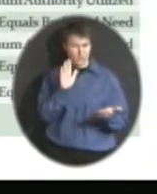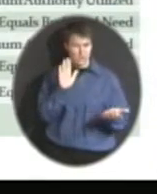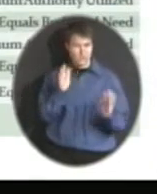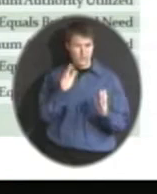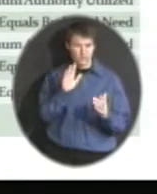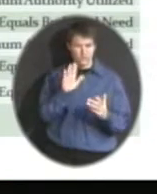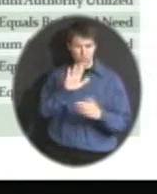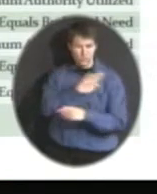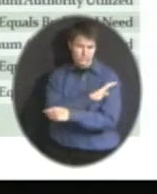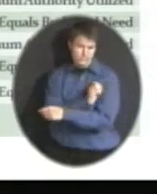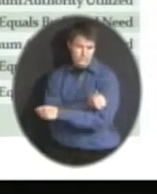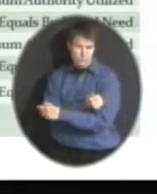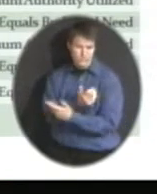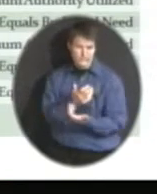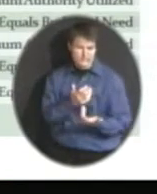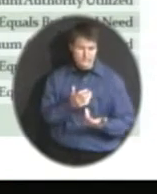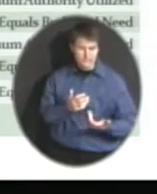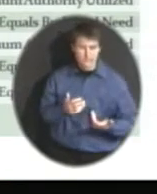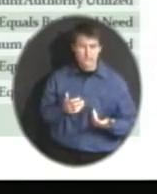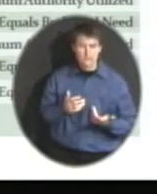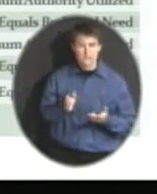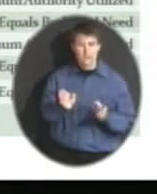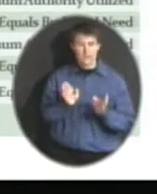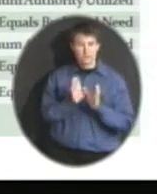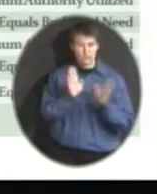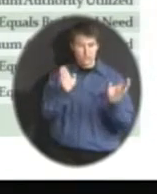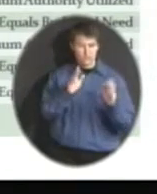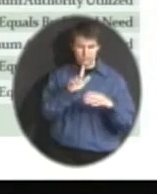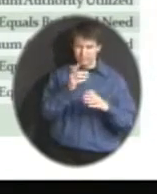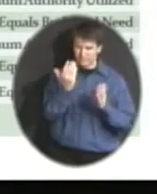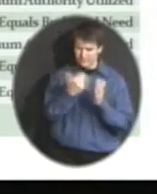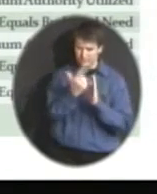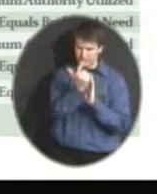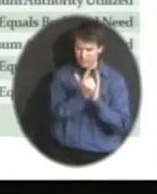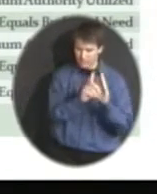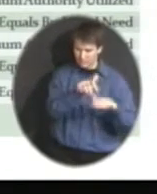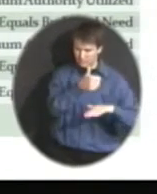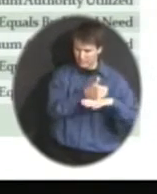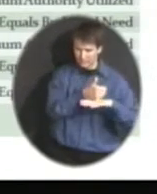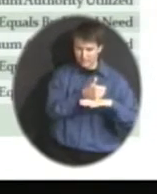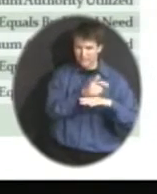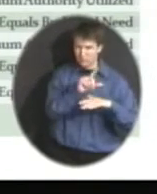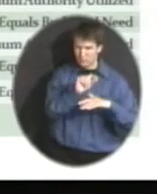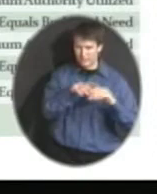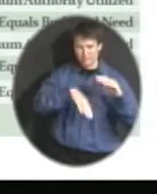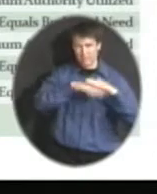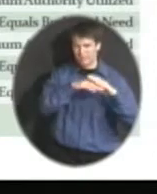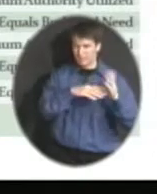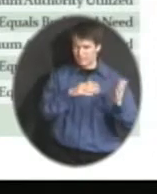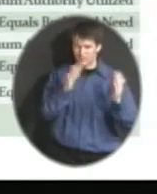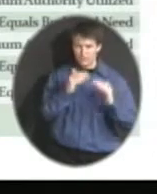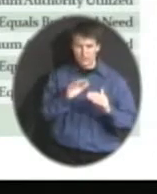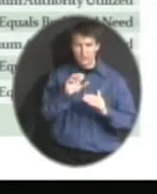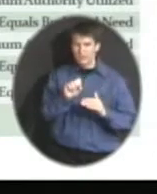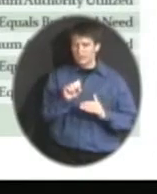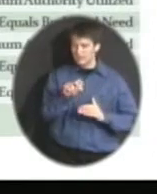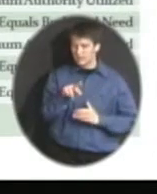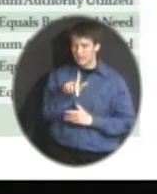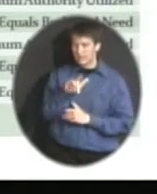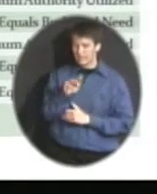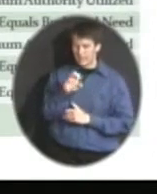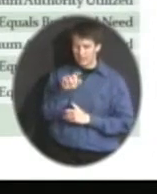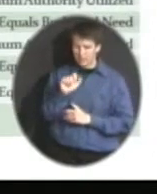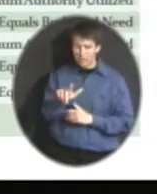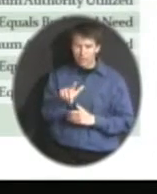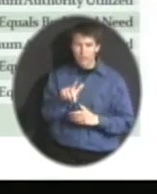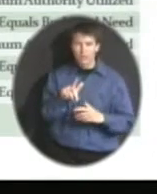authorities. General fund is statutorily set at 20, so you're at the maximum. Supplemental general, we take full utilization of